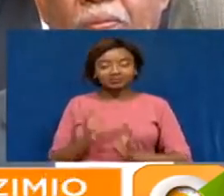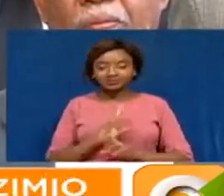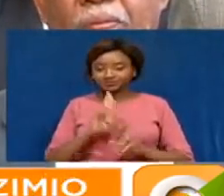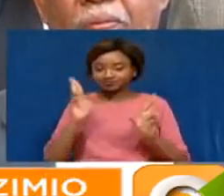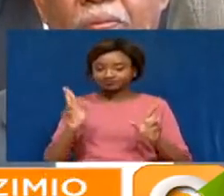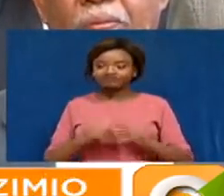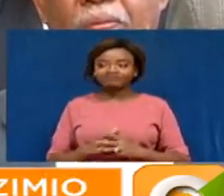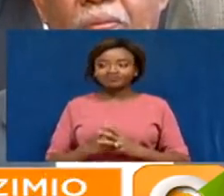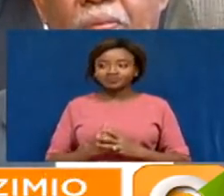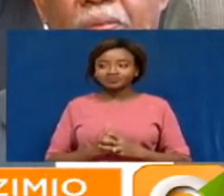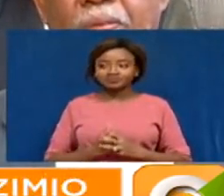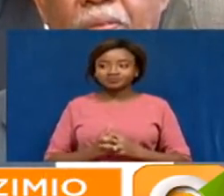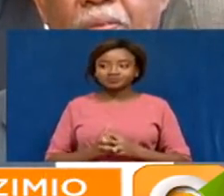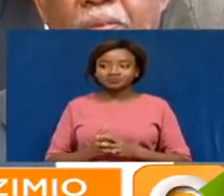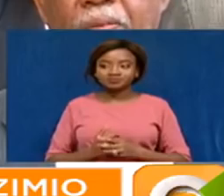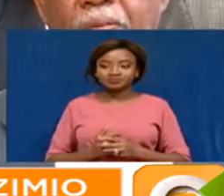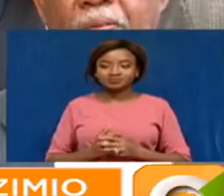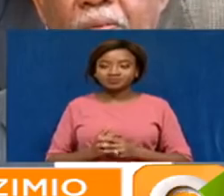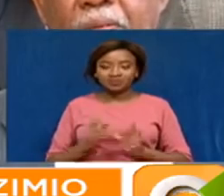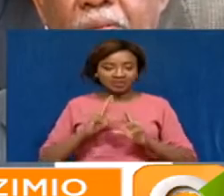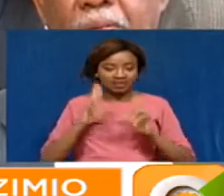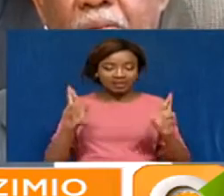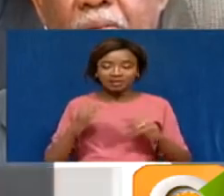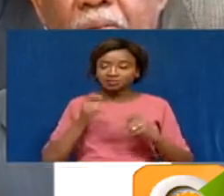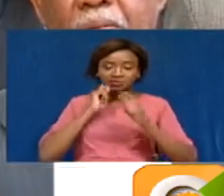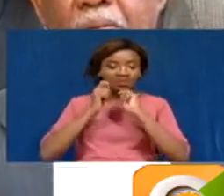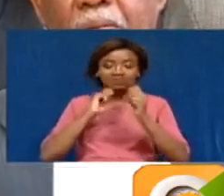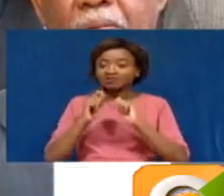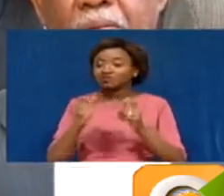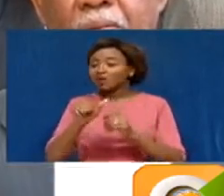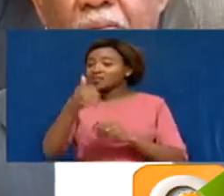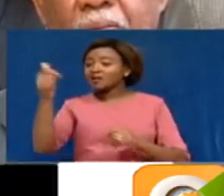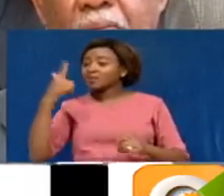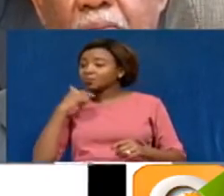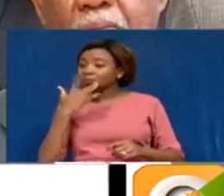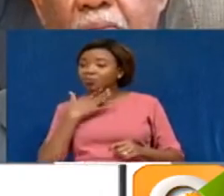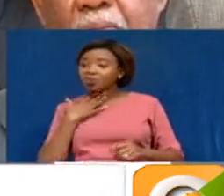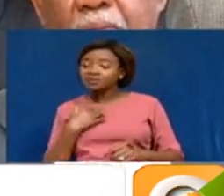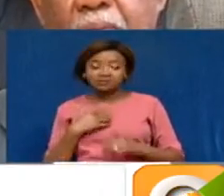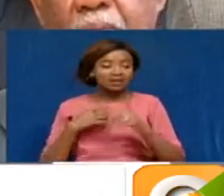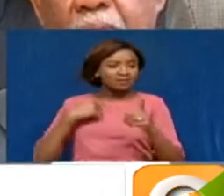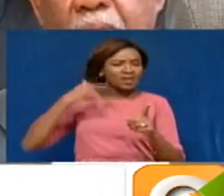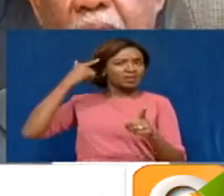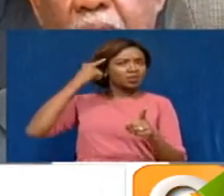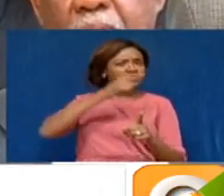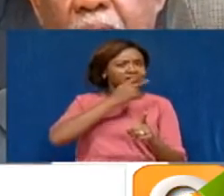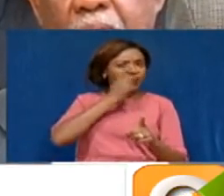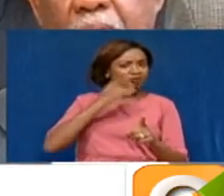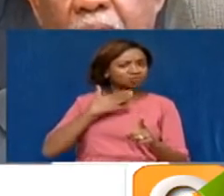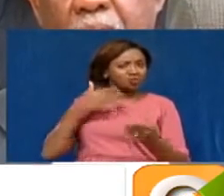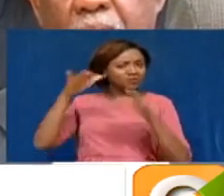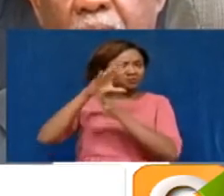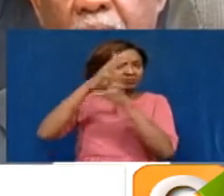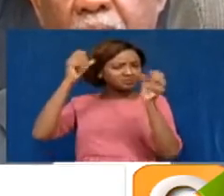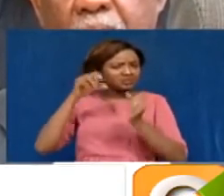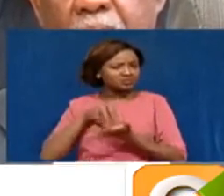to meet any other candidates that are willing. I thought Kalonzo wanted to be the deputy president of